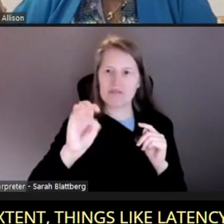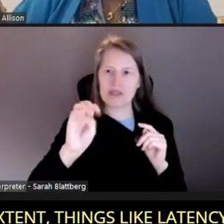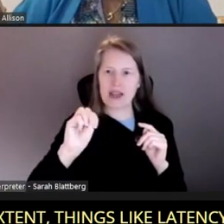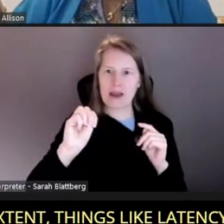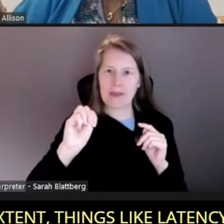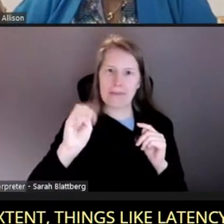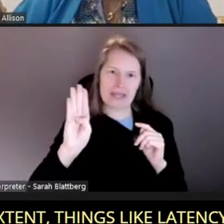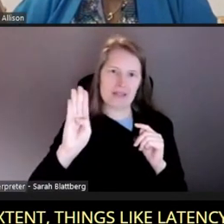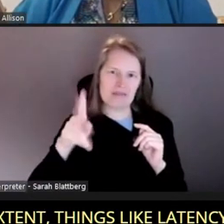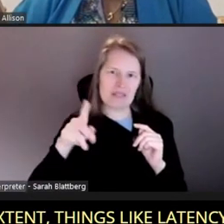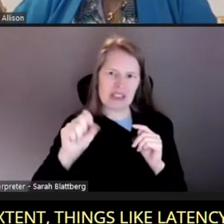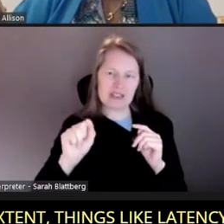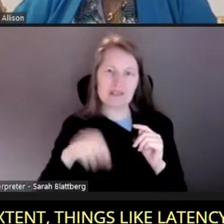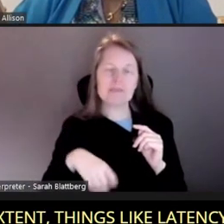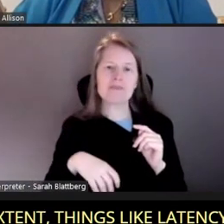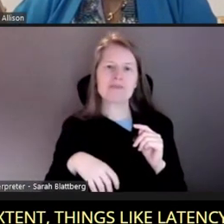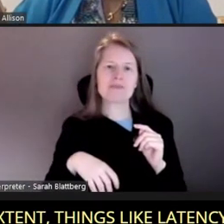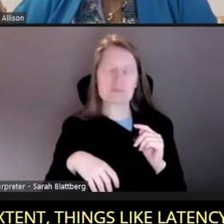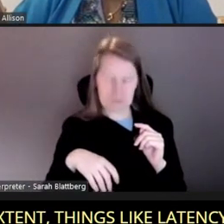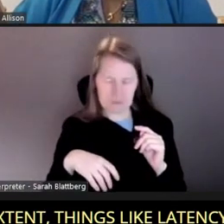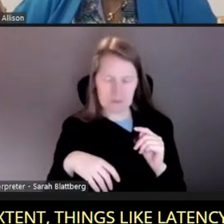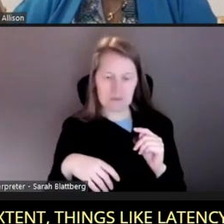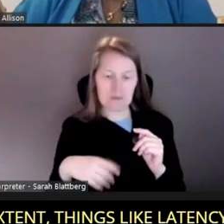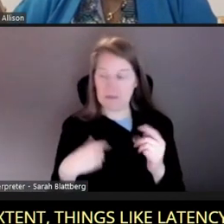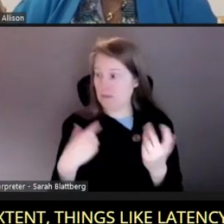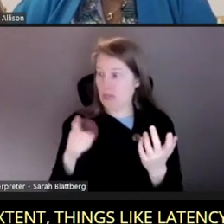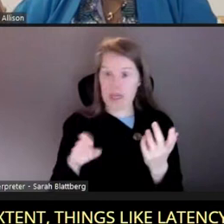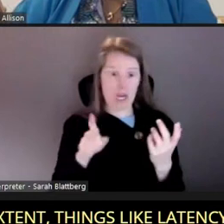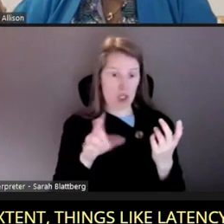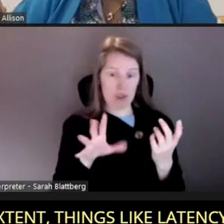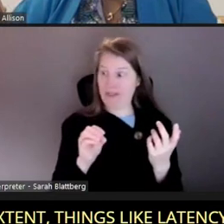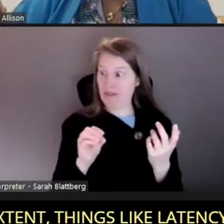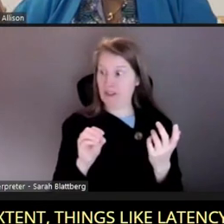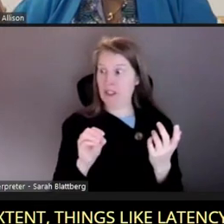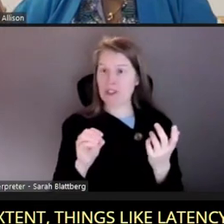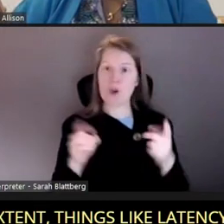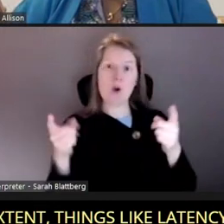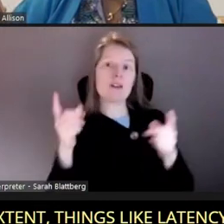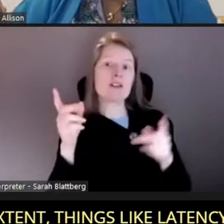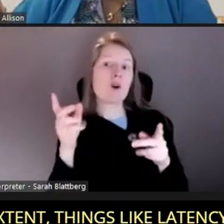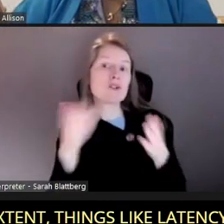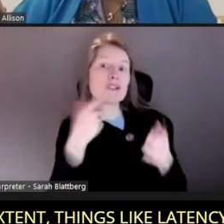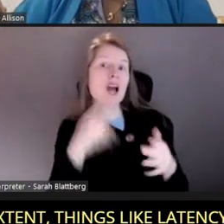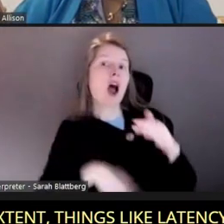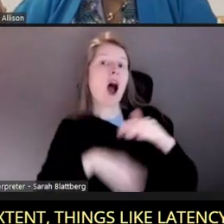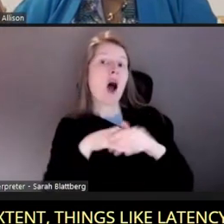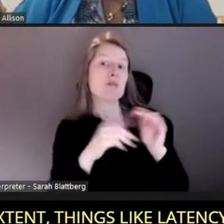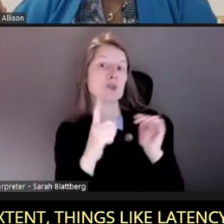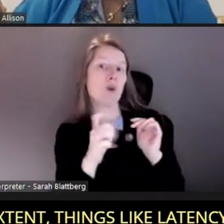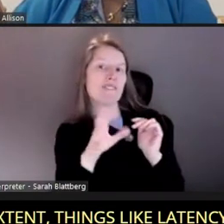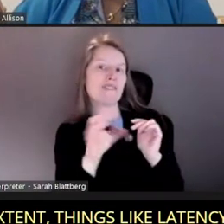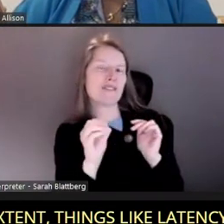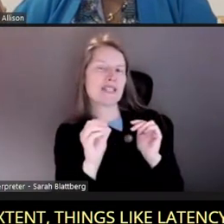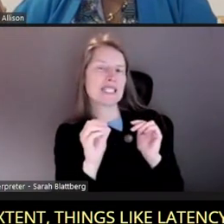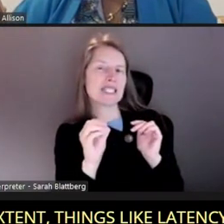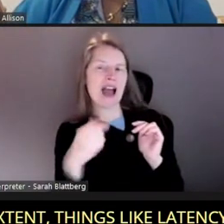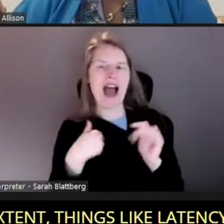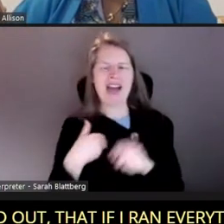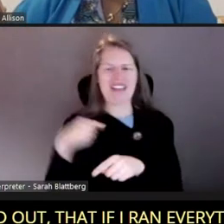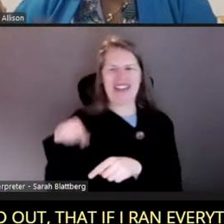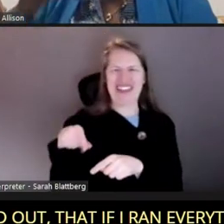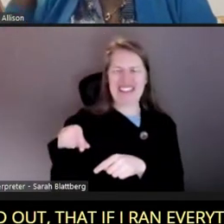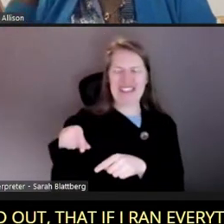megabits. And, you know, so the services were saying up to 150, and I've had this one for 5 years